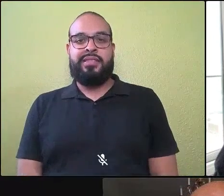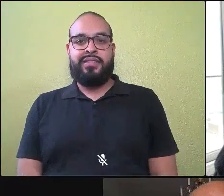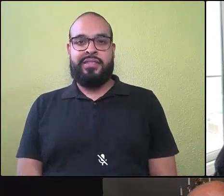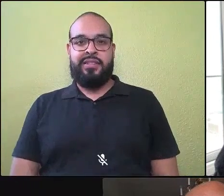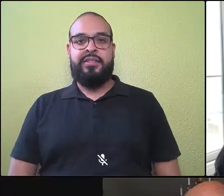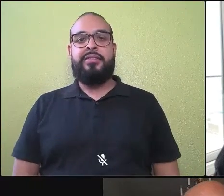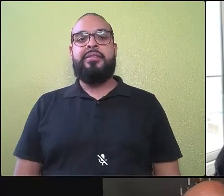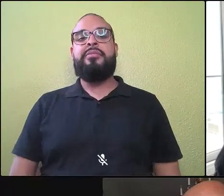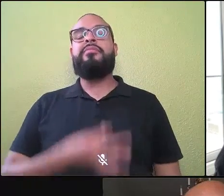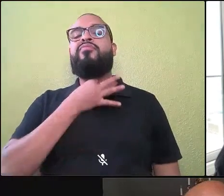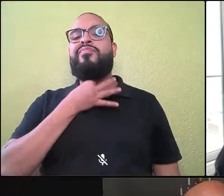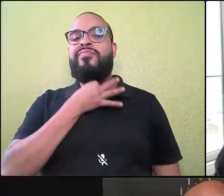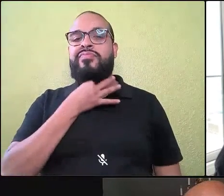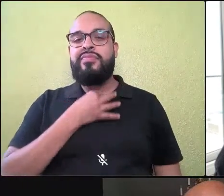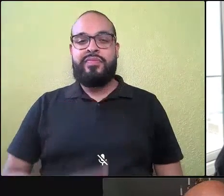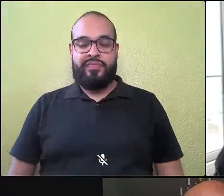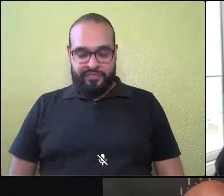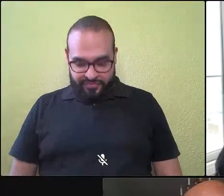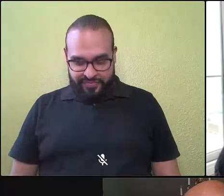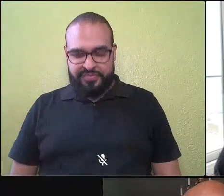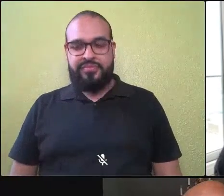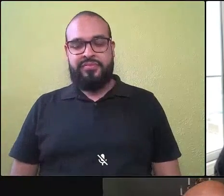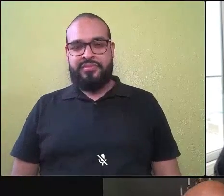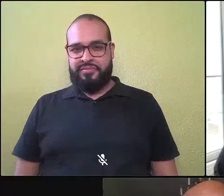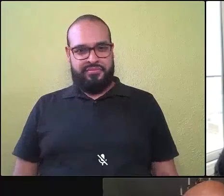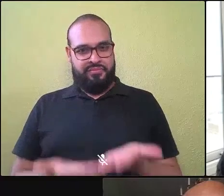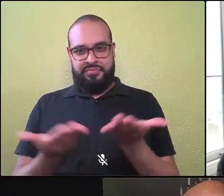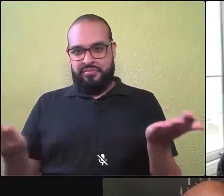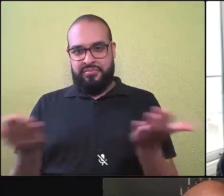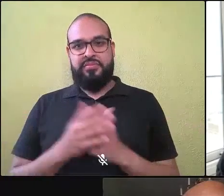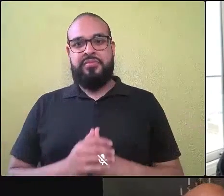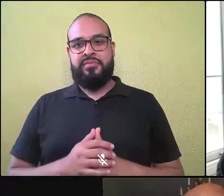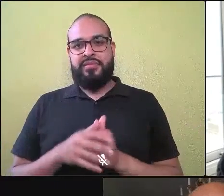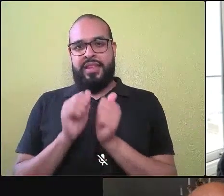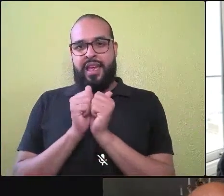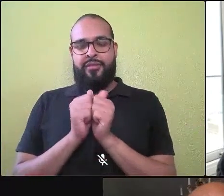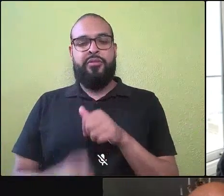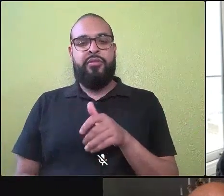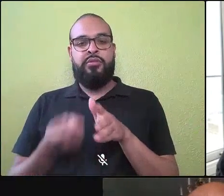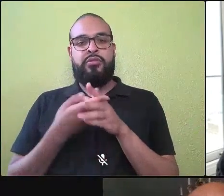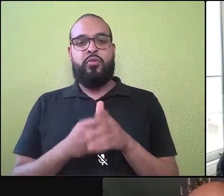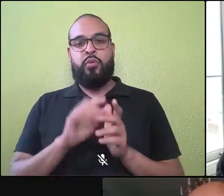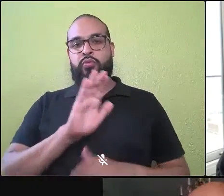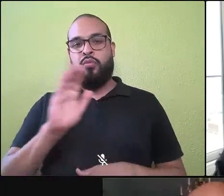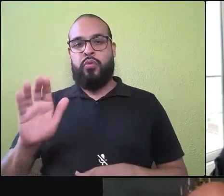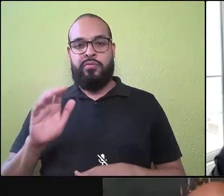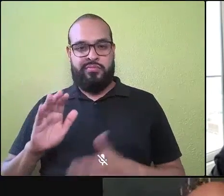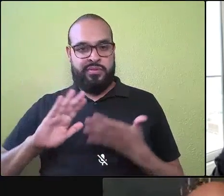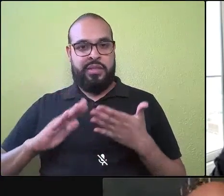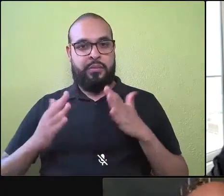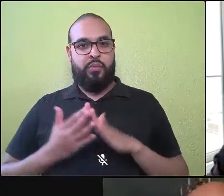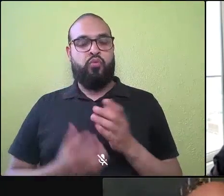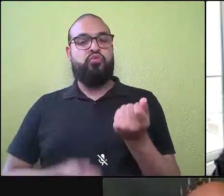curious, what led you all to kind of start your communities and your projects you work on to support,